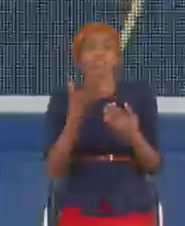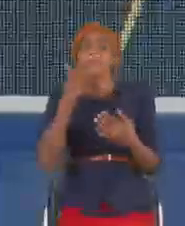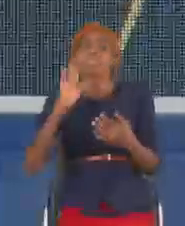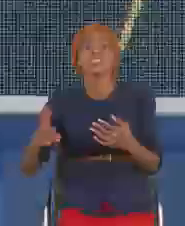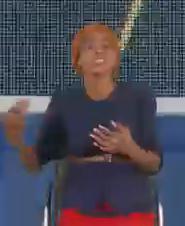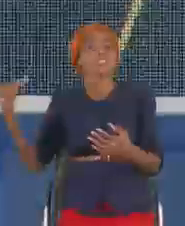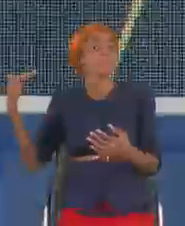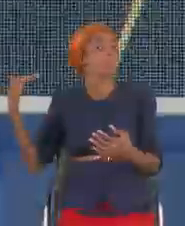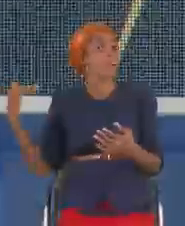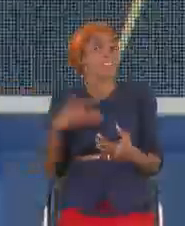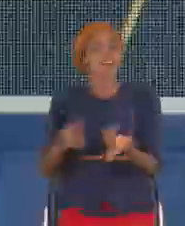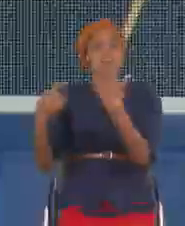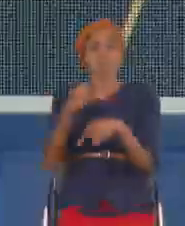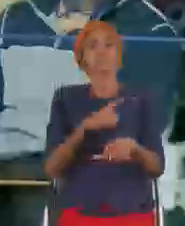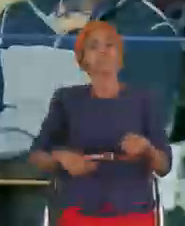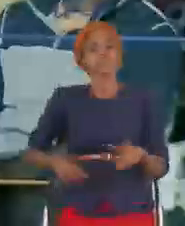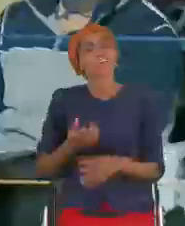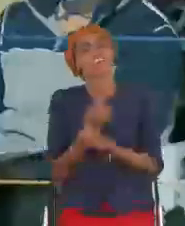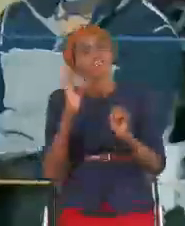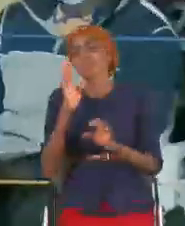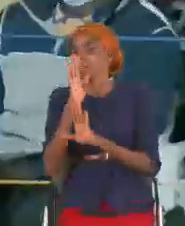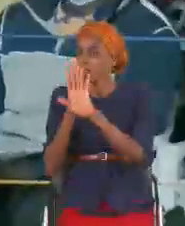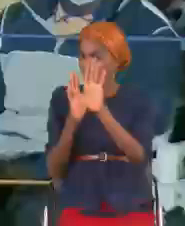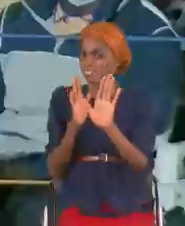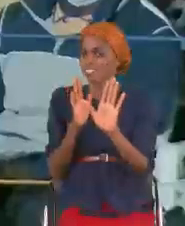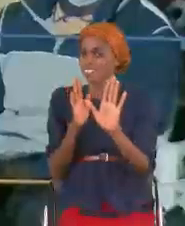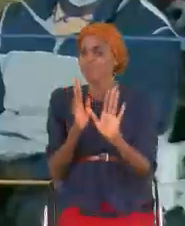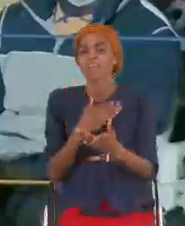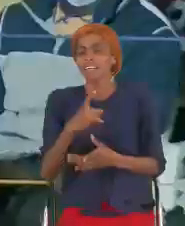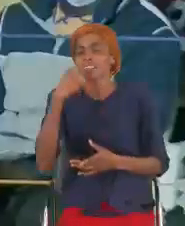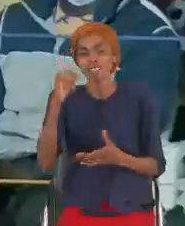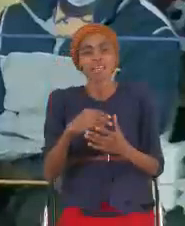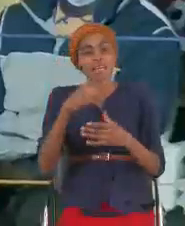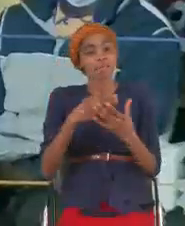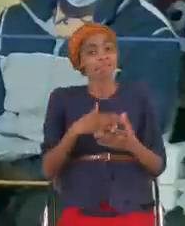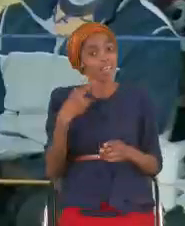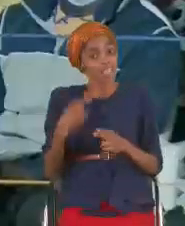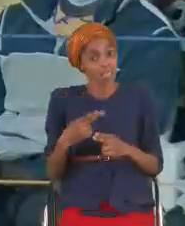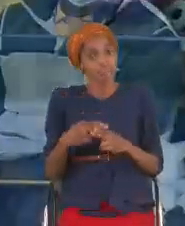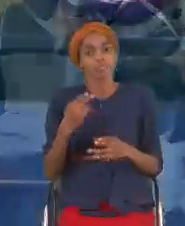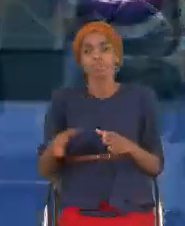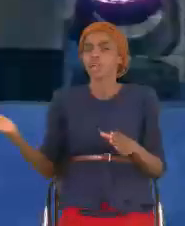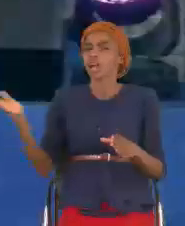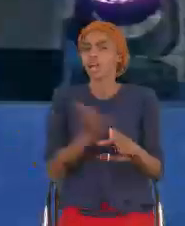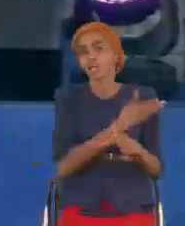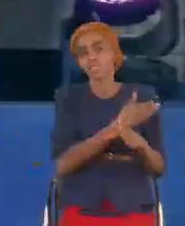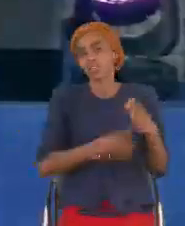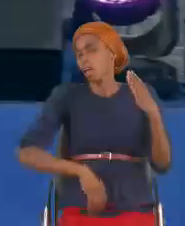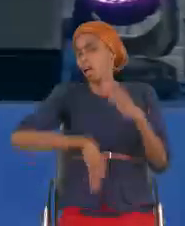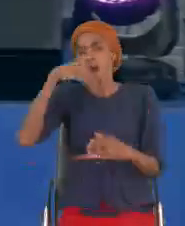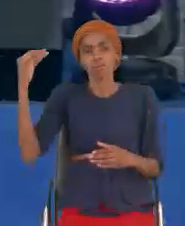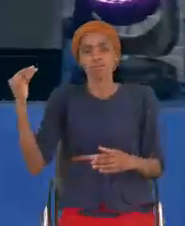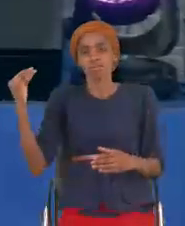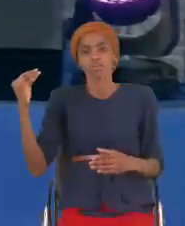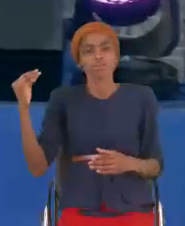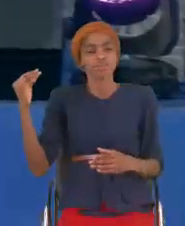and salvation will be yours. And then it says, in my name they shall cast out devils.